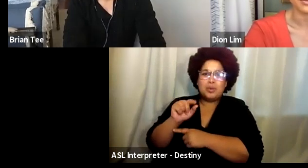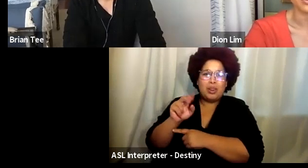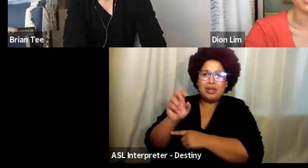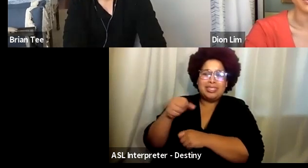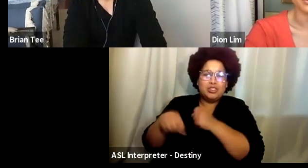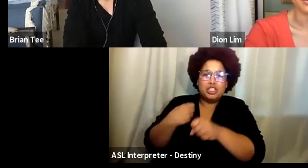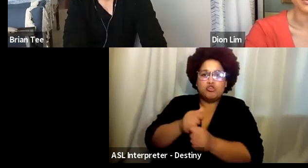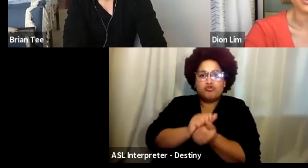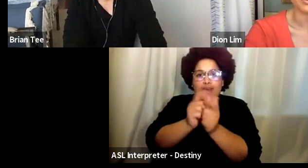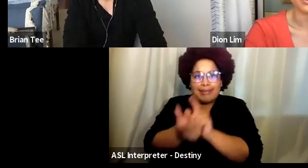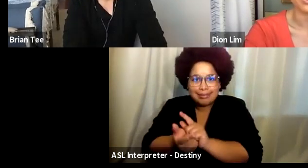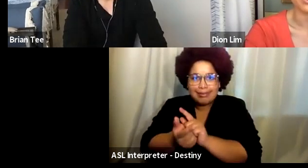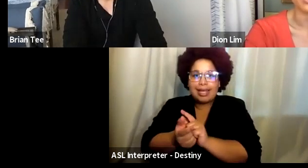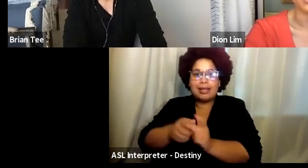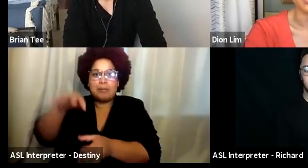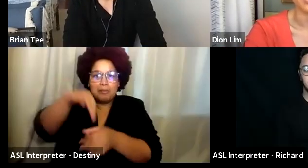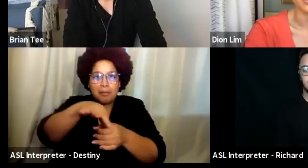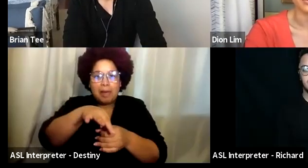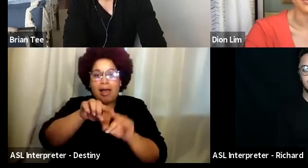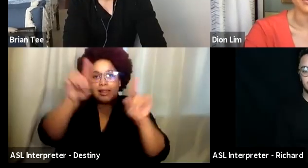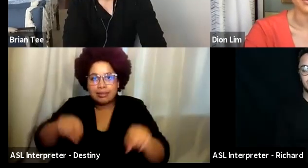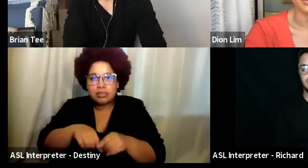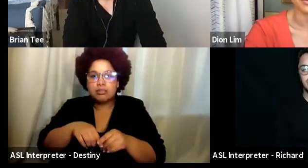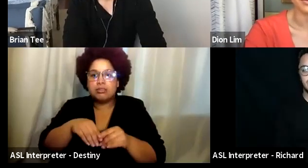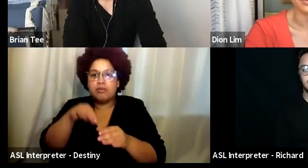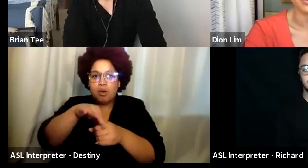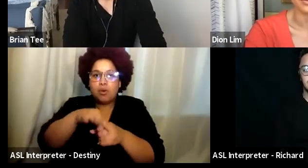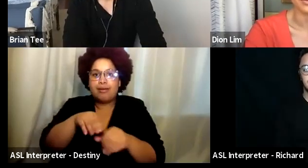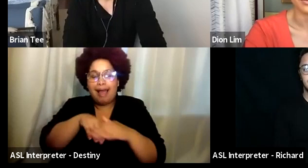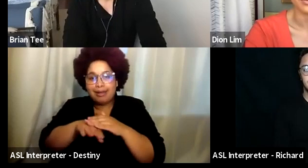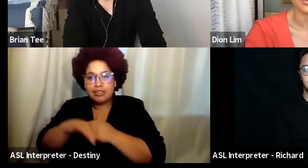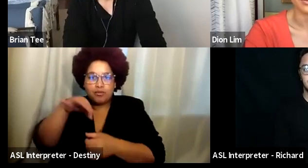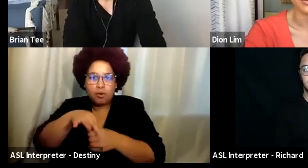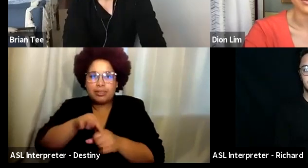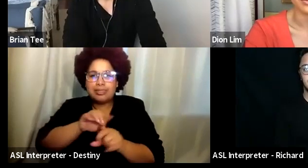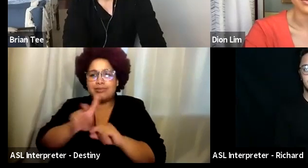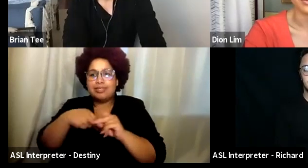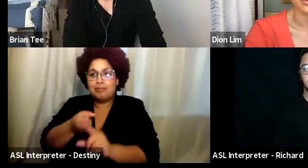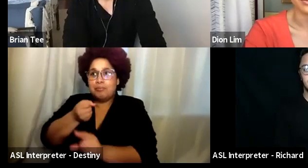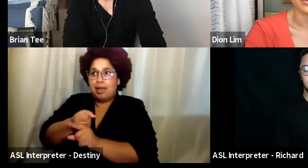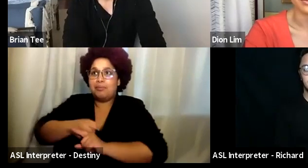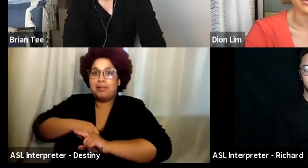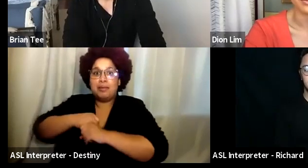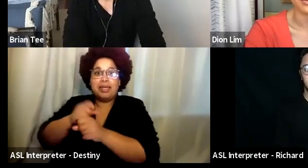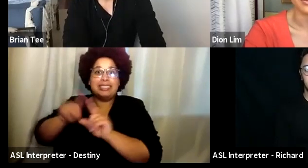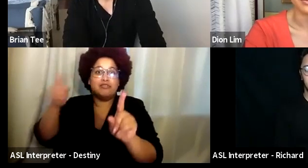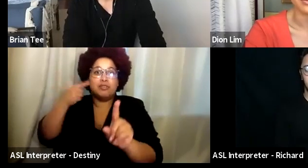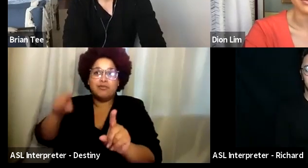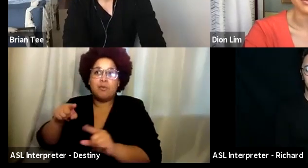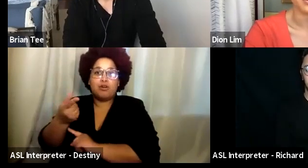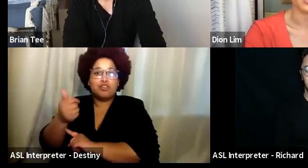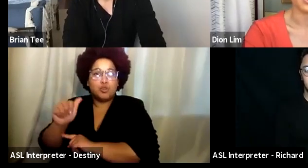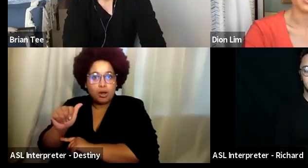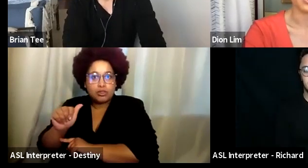translated ballots, access to voting, the kinds of things that actually made a difference in Georgia in that Senate runoff. So